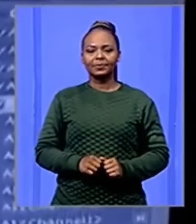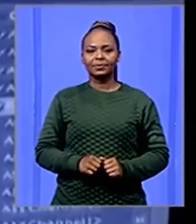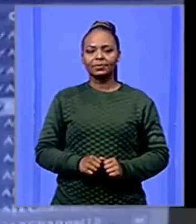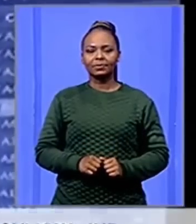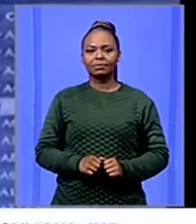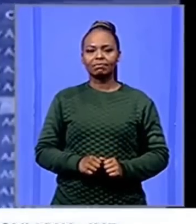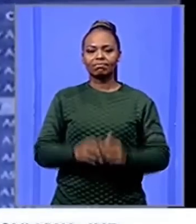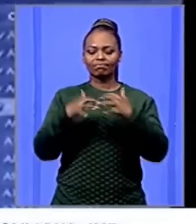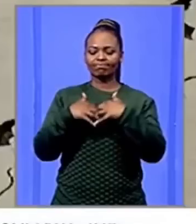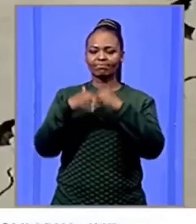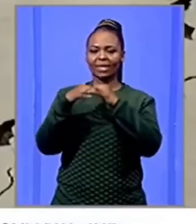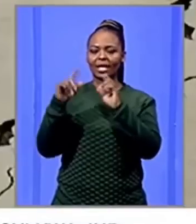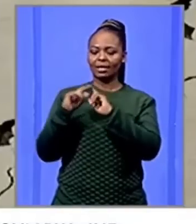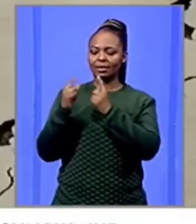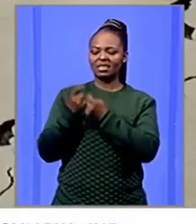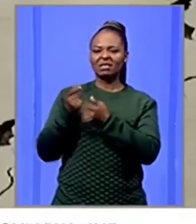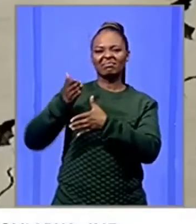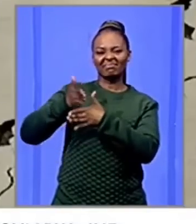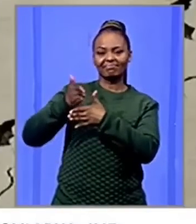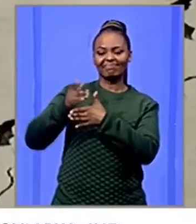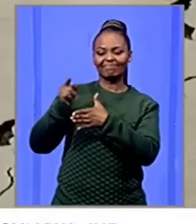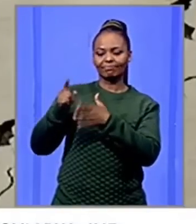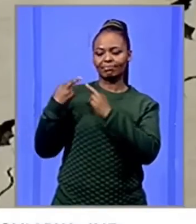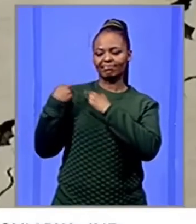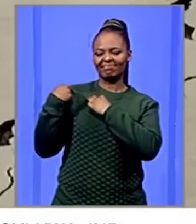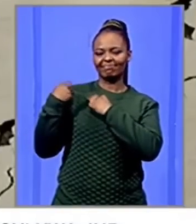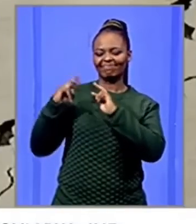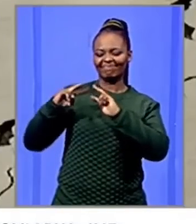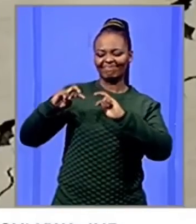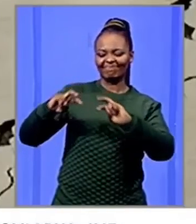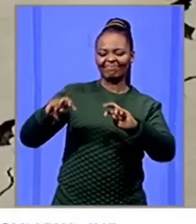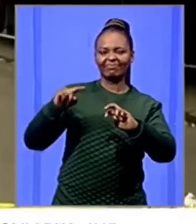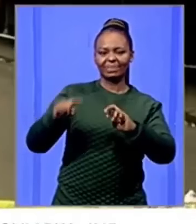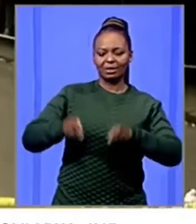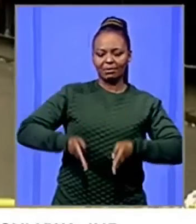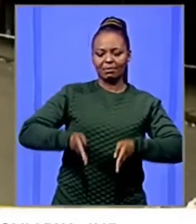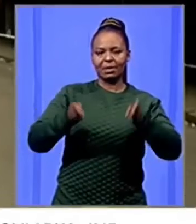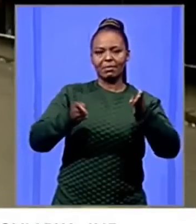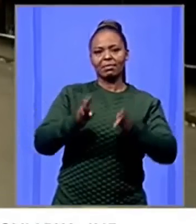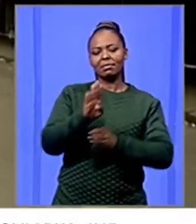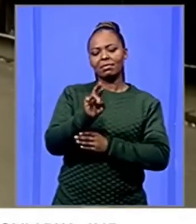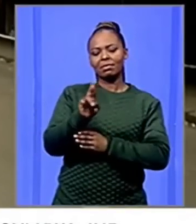Go tlhomilwe setlhopha sa tiro go batlisa sebakwa sa thunyo ya mmila wa Lilian Ngoyi.